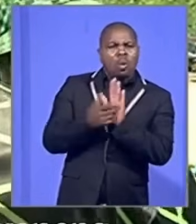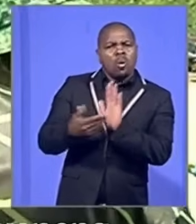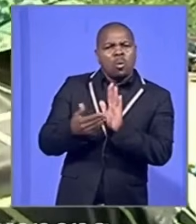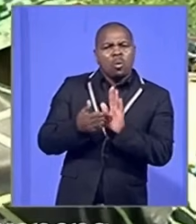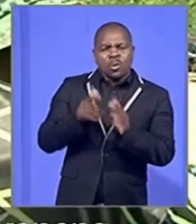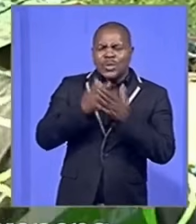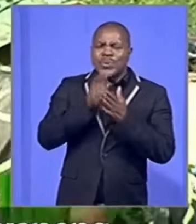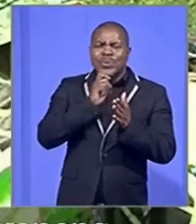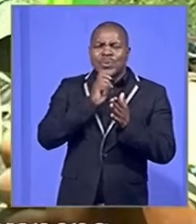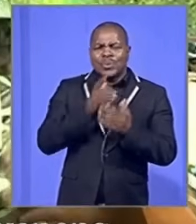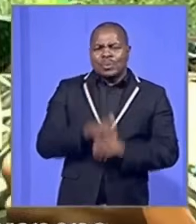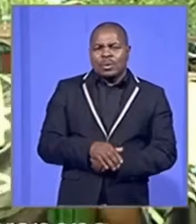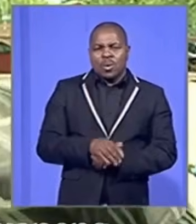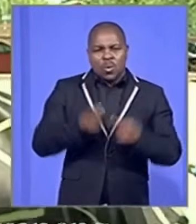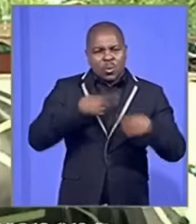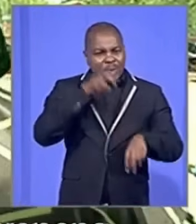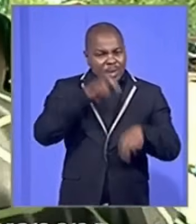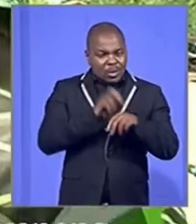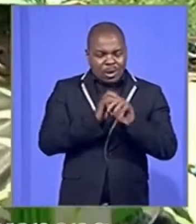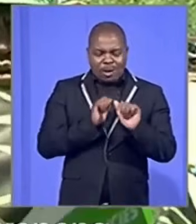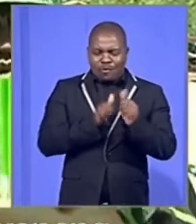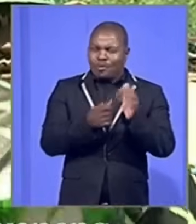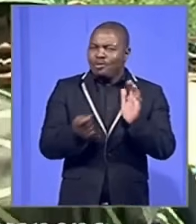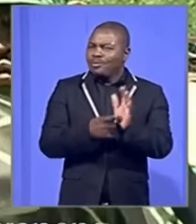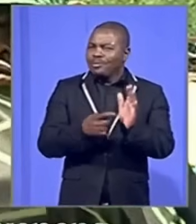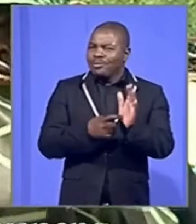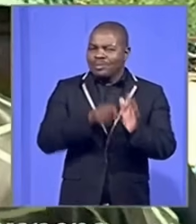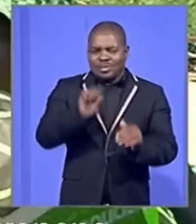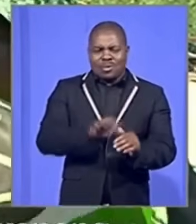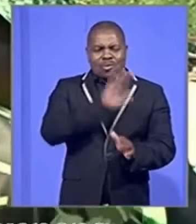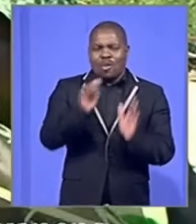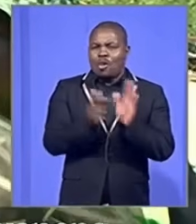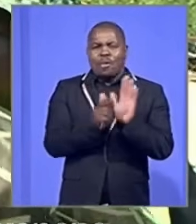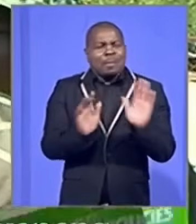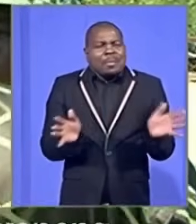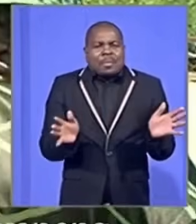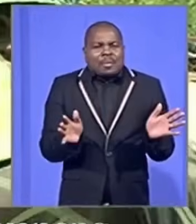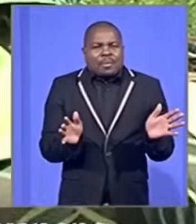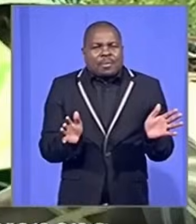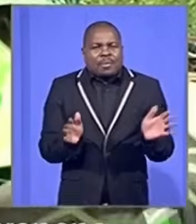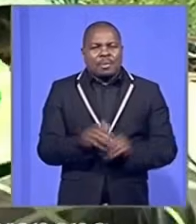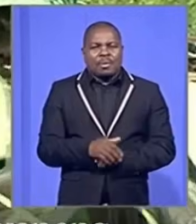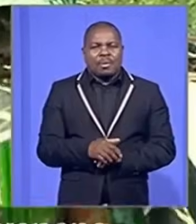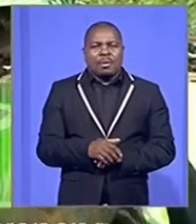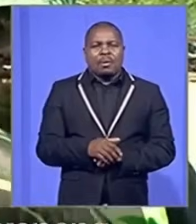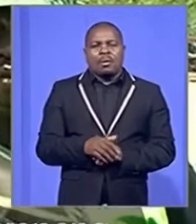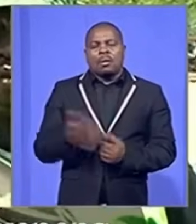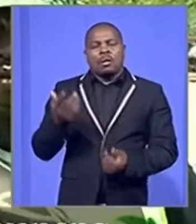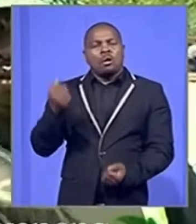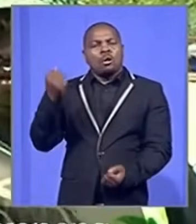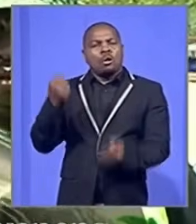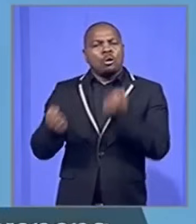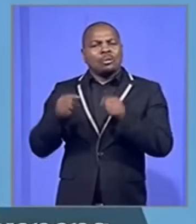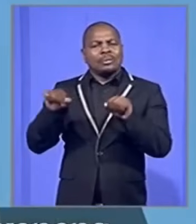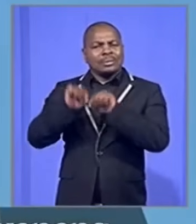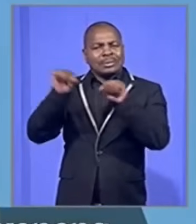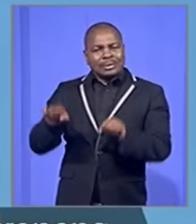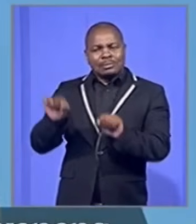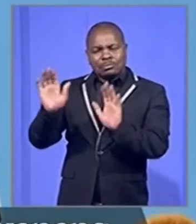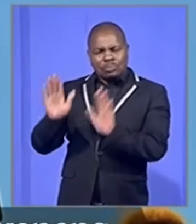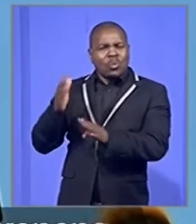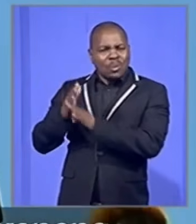to do is to follow the laws of our country, allow our criminal justice system to